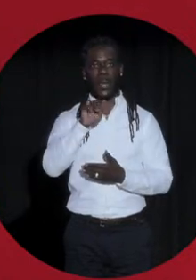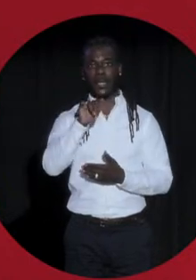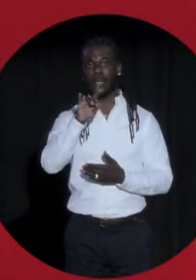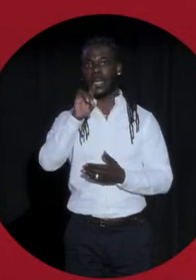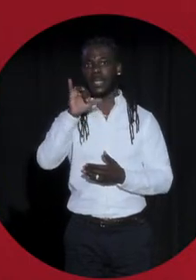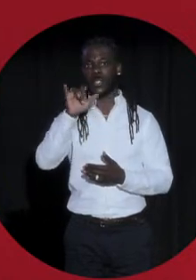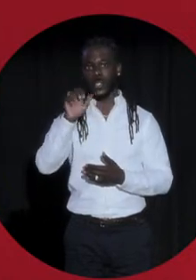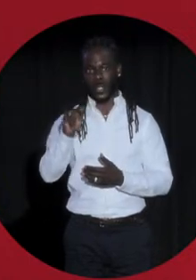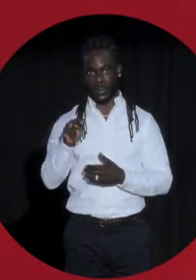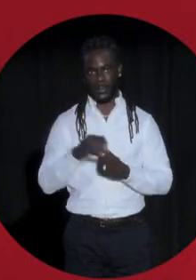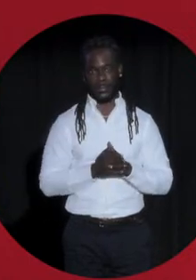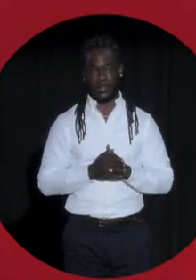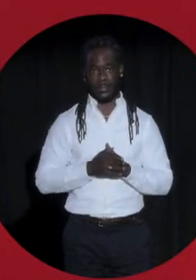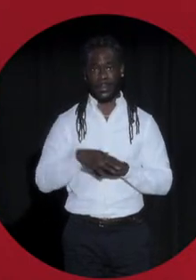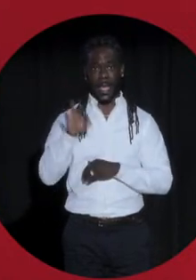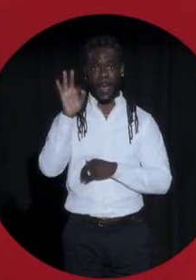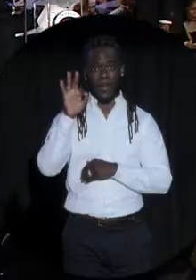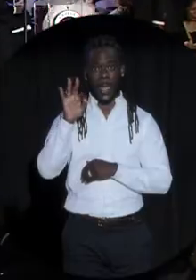Pastor Freeman.